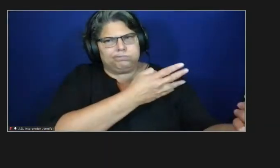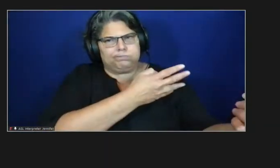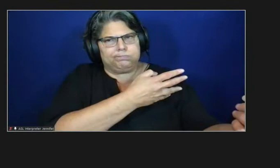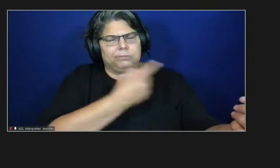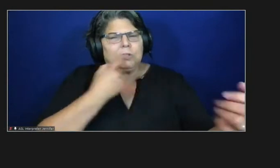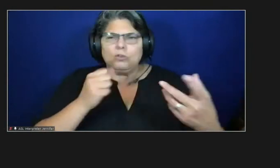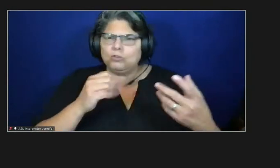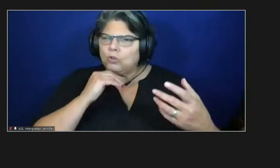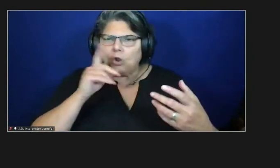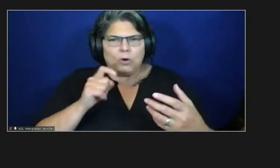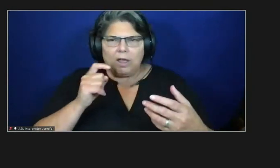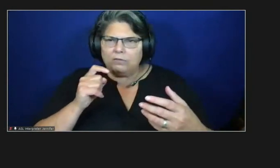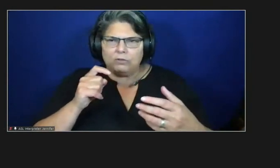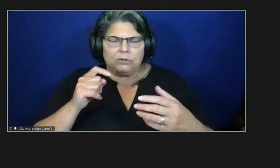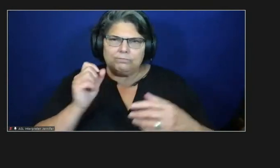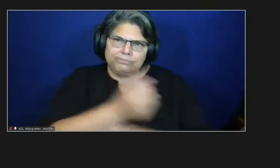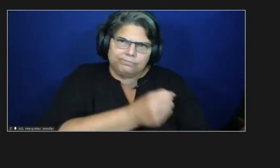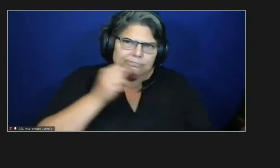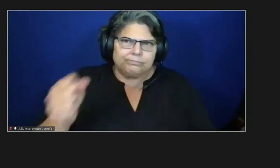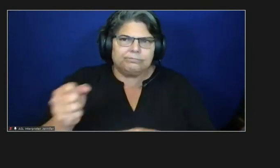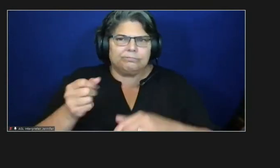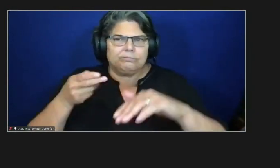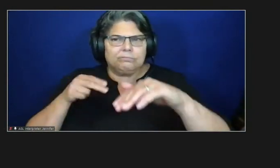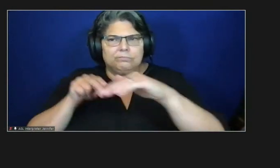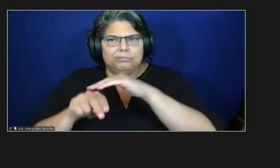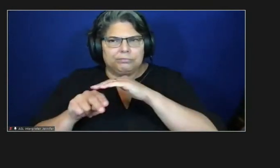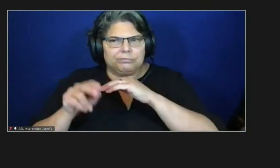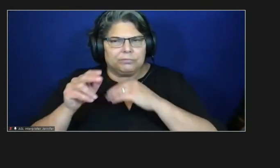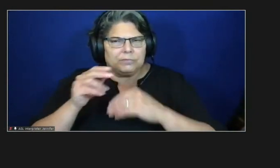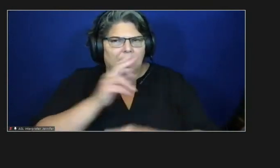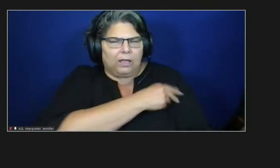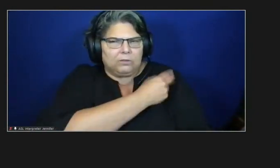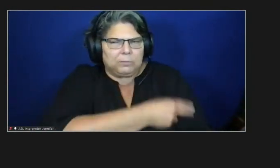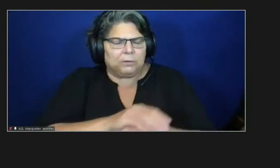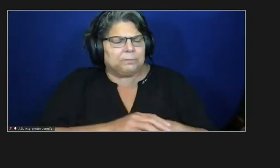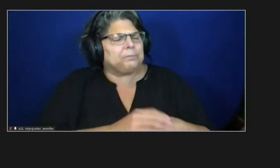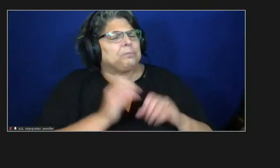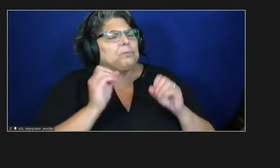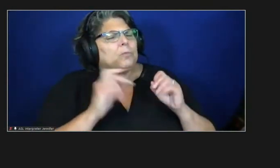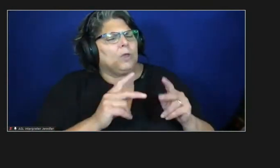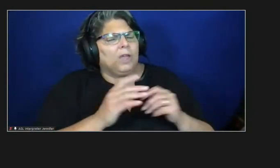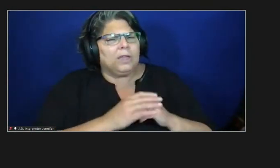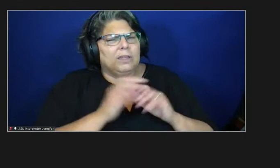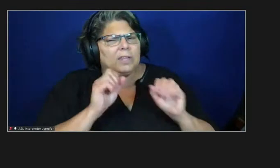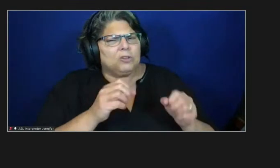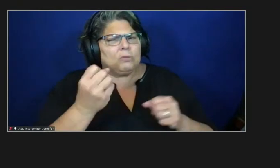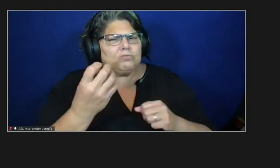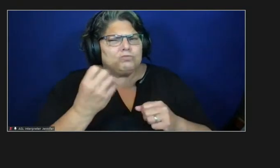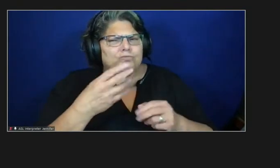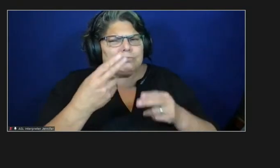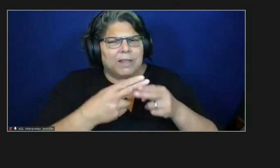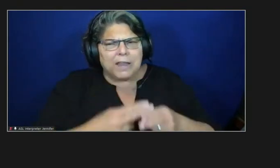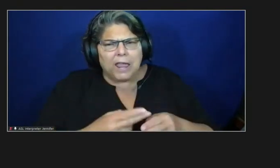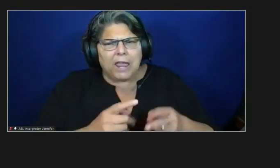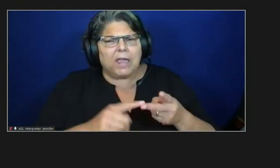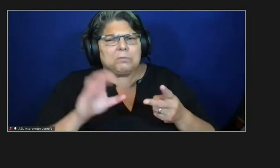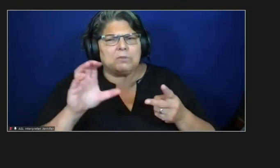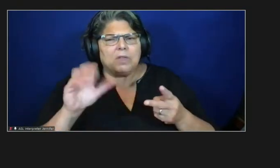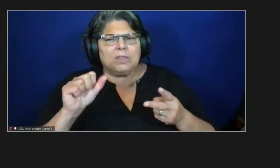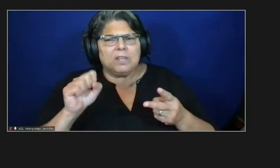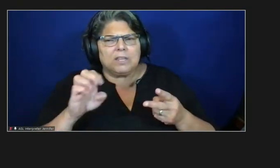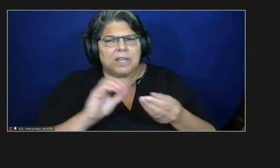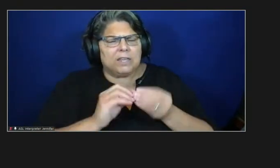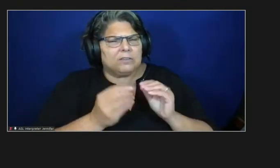I guess to clarify, this is a follow-up question, not a new one. Are you able to give the names and specific case numbers of these